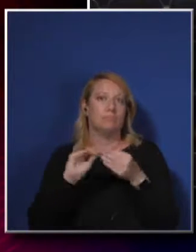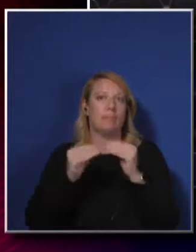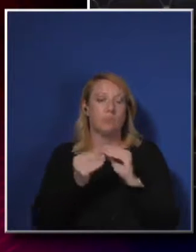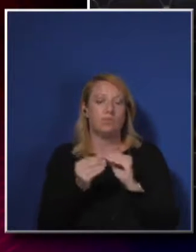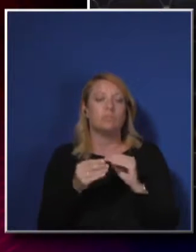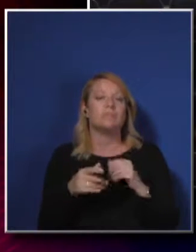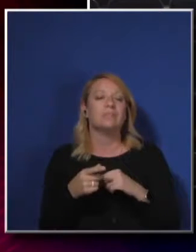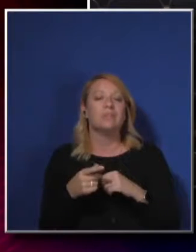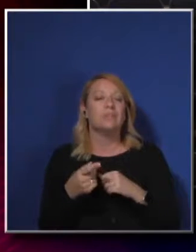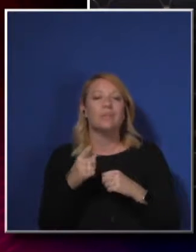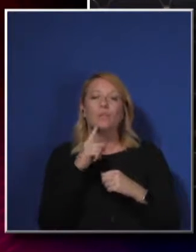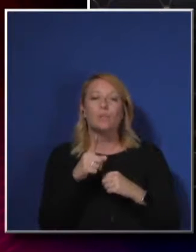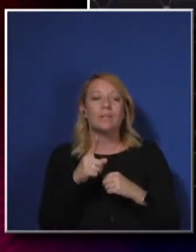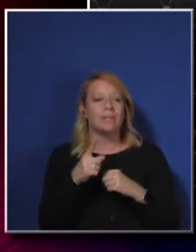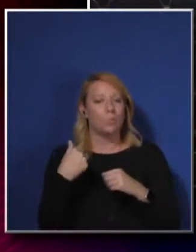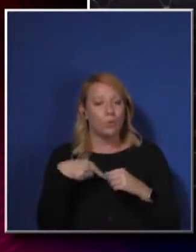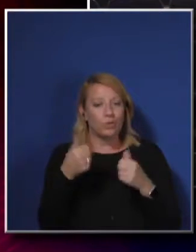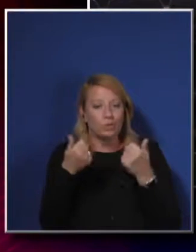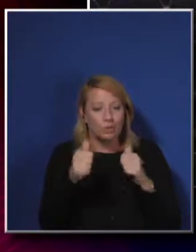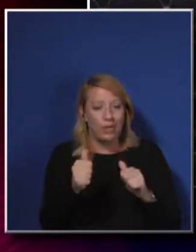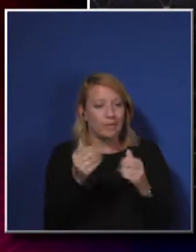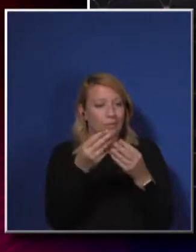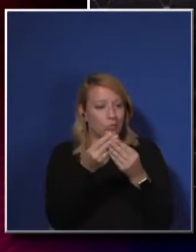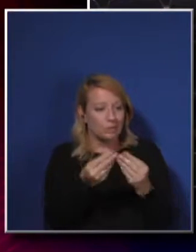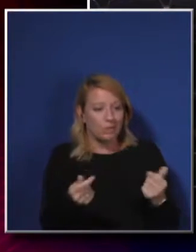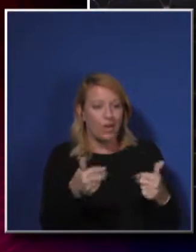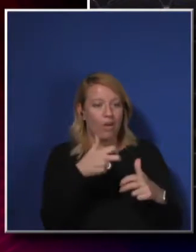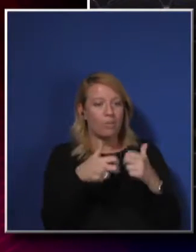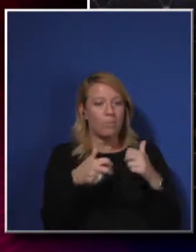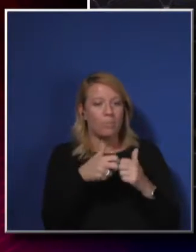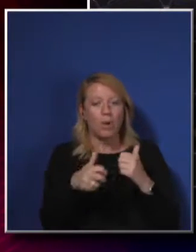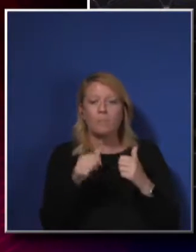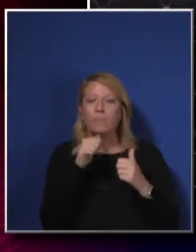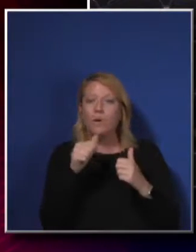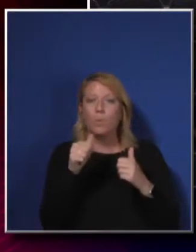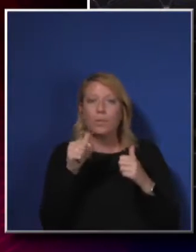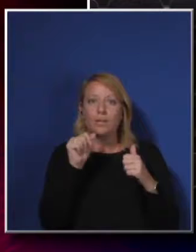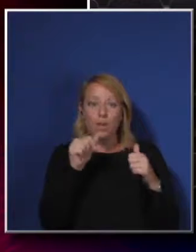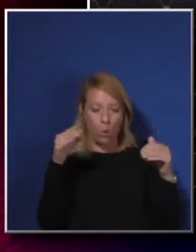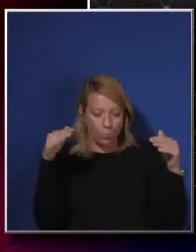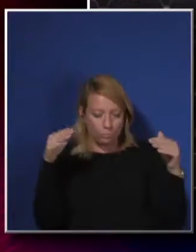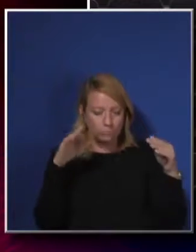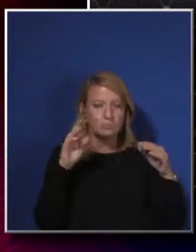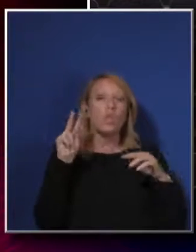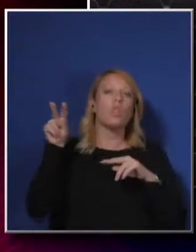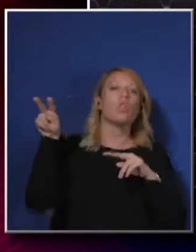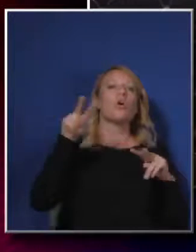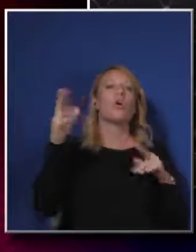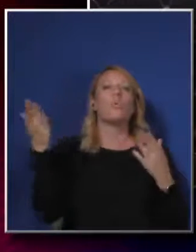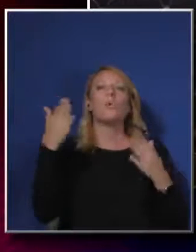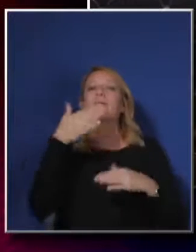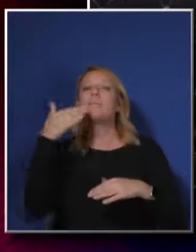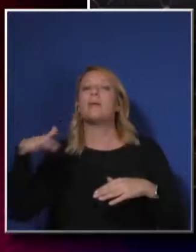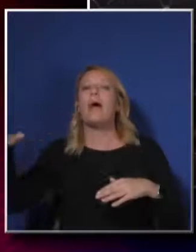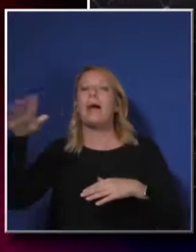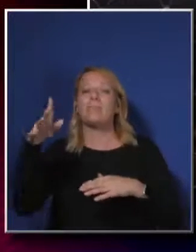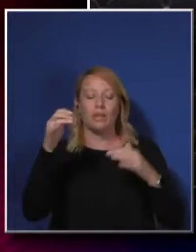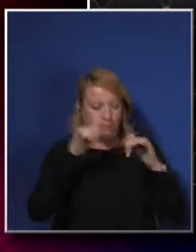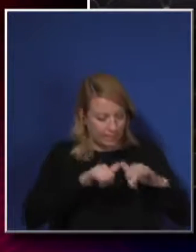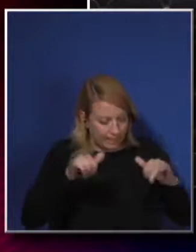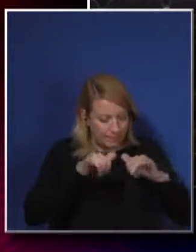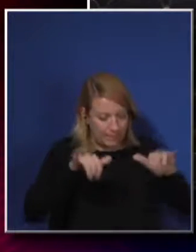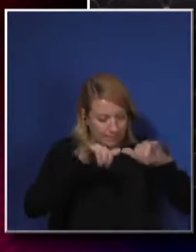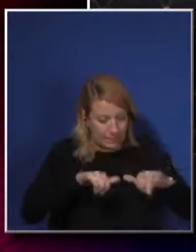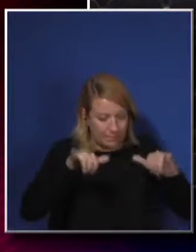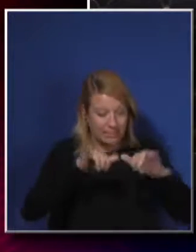to create them, and I think if this board did an honest assessment of this past year, it would be safe to argue that that's what we've done here. No outside